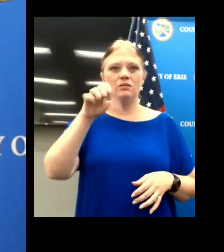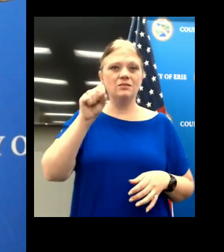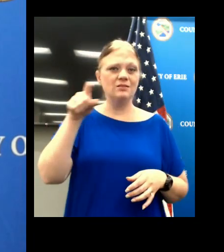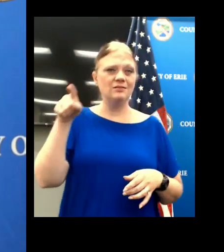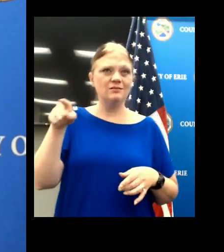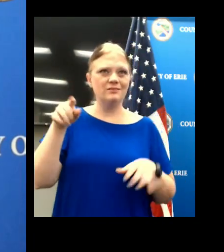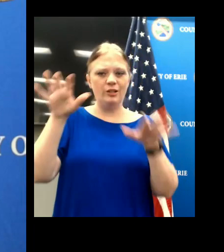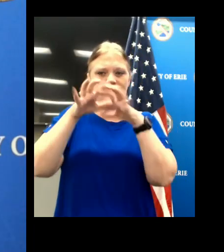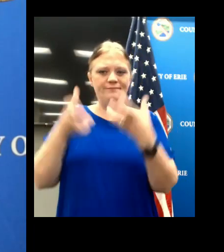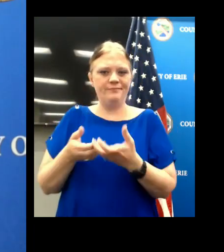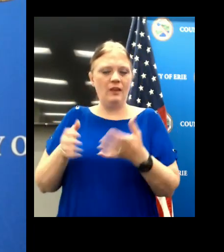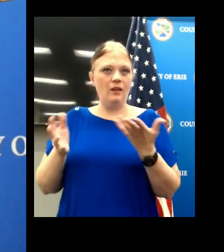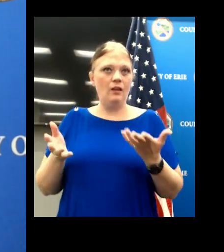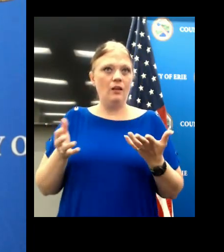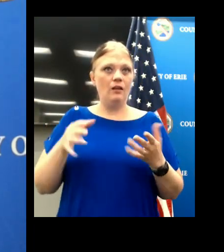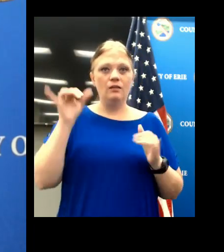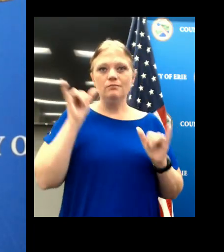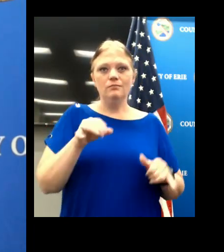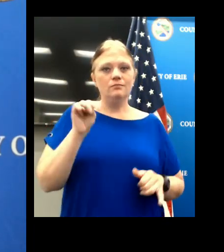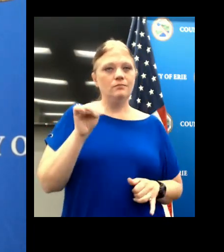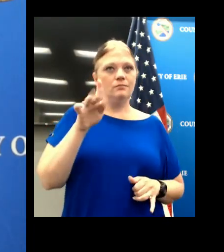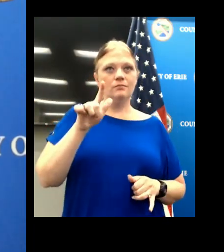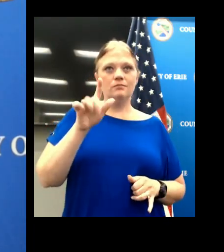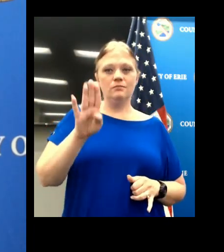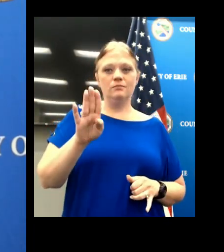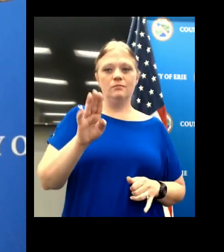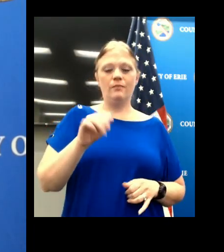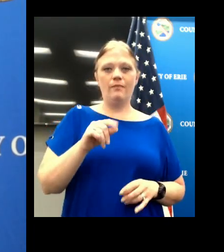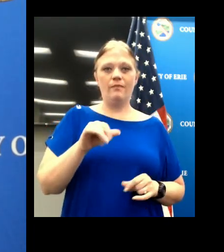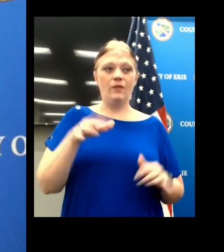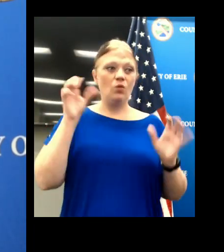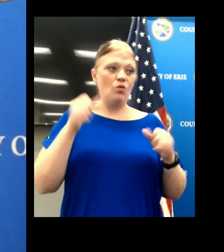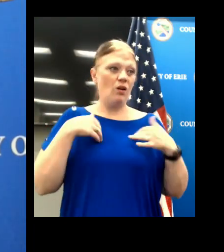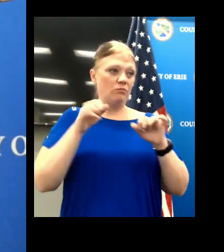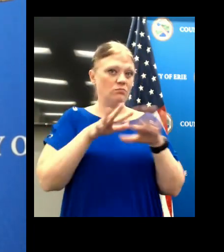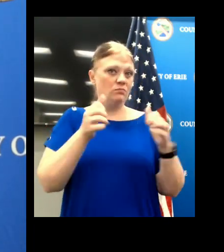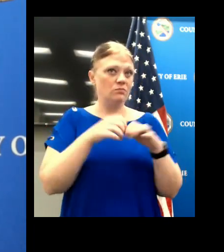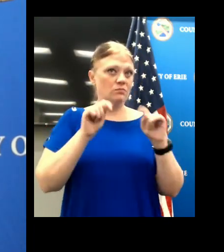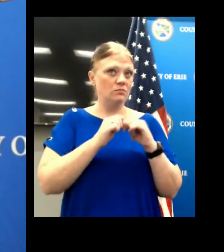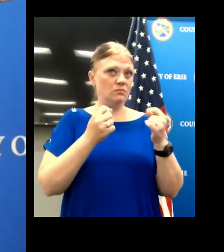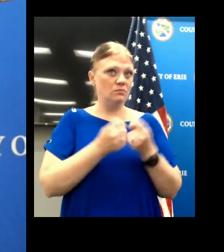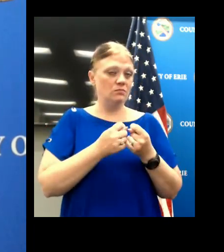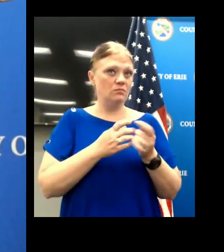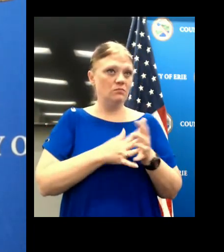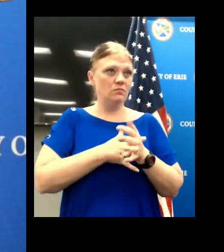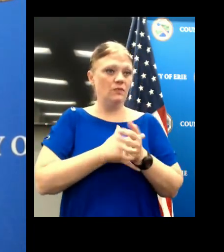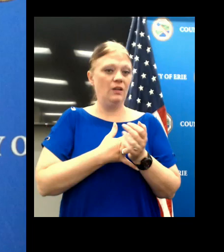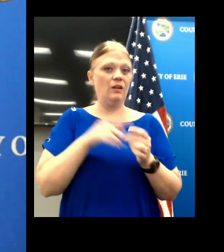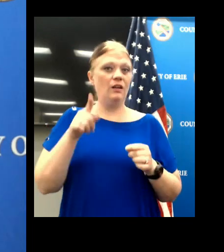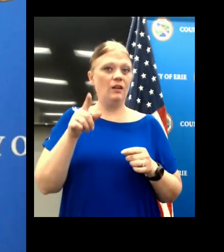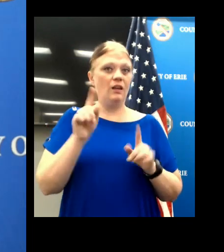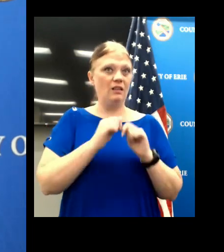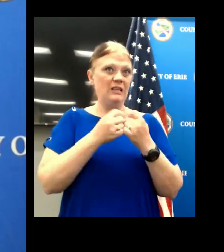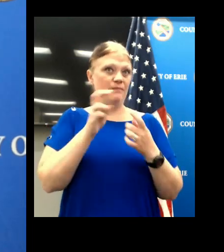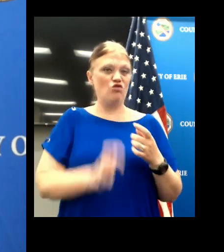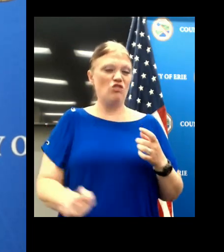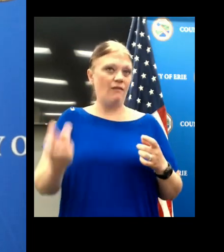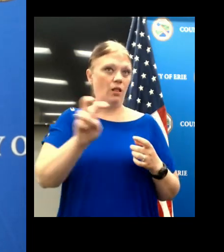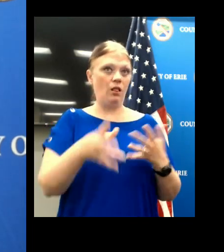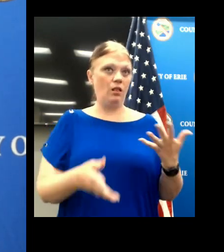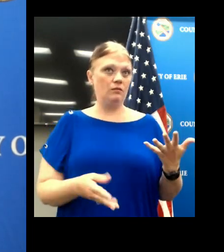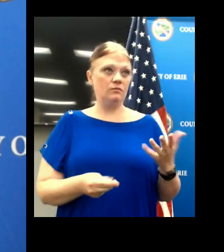seeing in Major League Baseball now what that was, which is you could end up having outbreaks with teams. And then those teams travel.